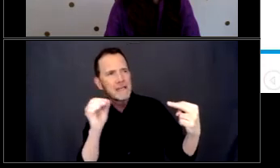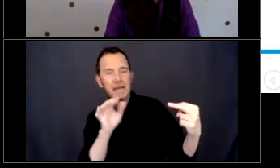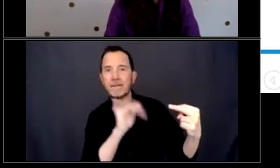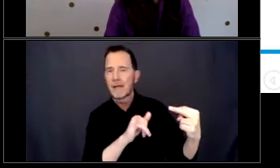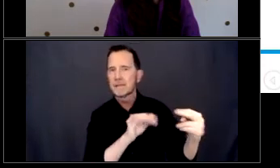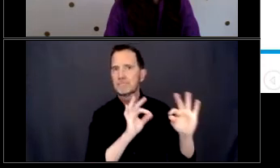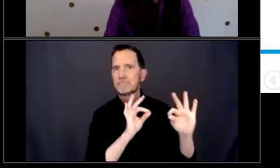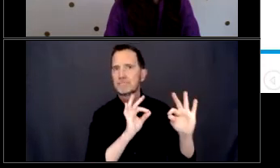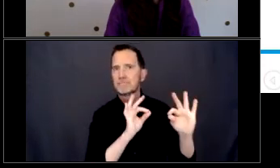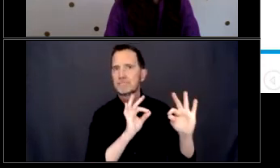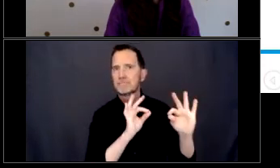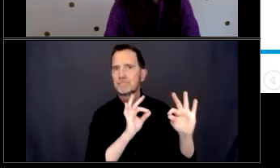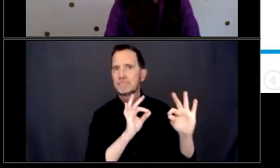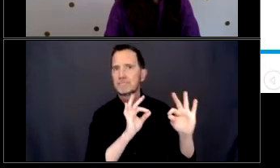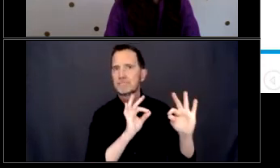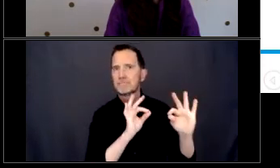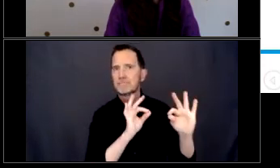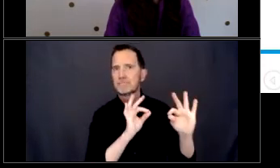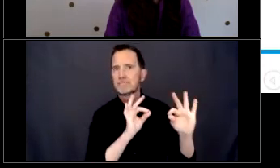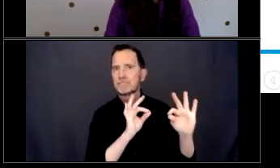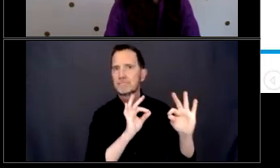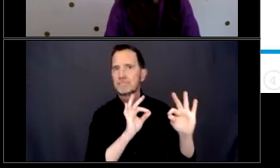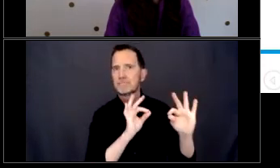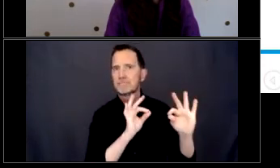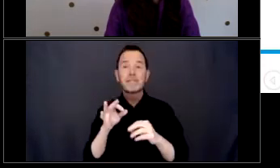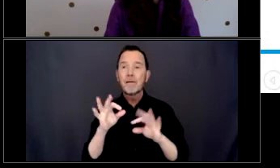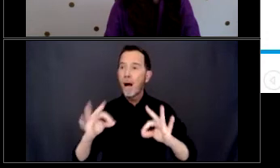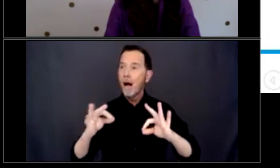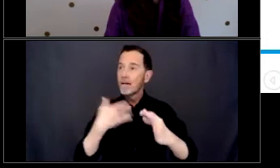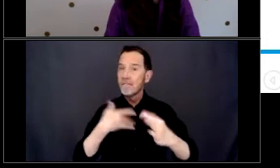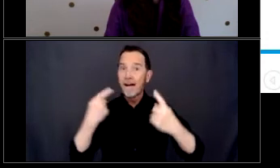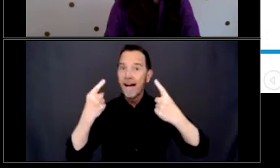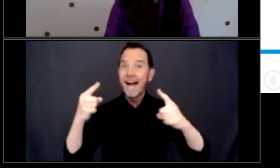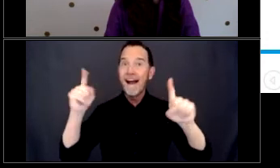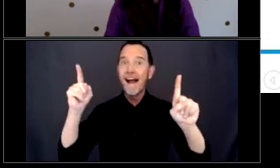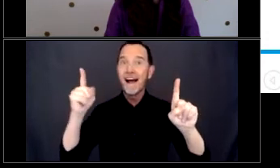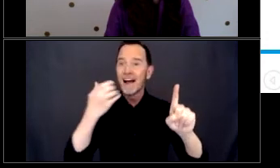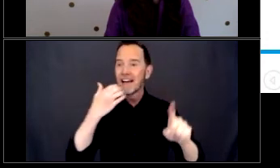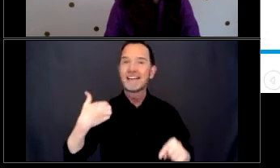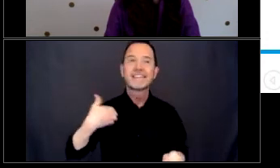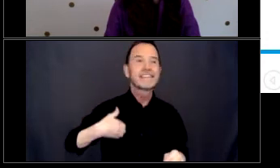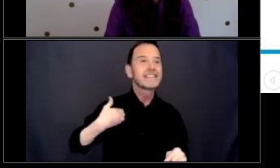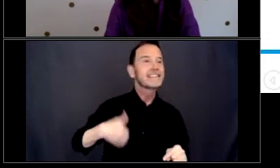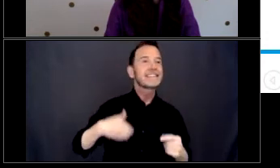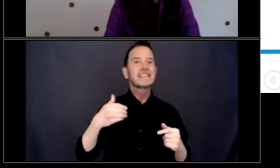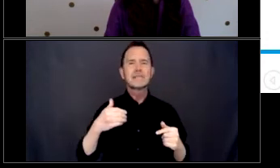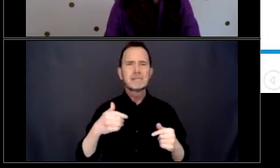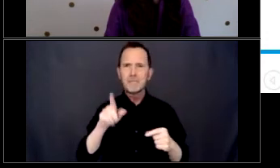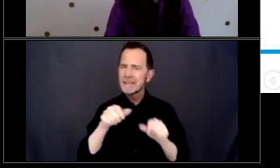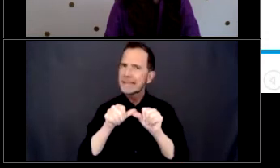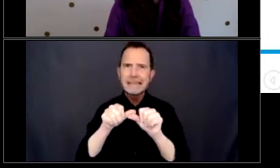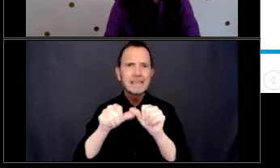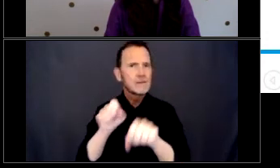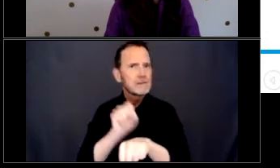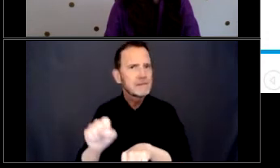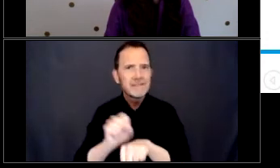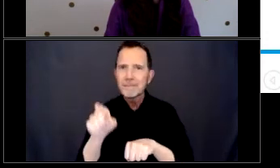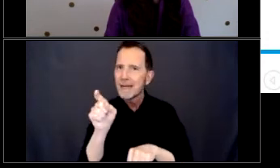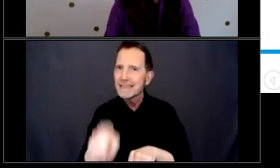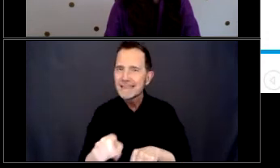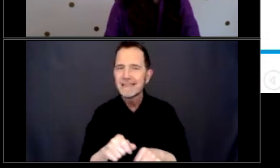DEI helps us do that very, very much. So that's kind of an external way that we kind of grade ourselves, is with the